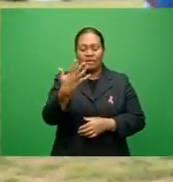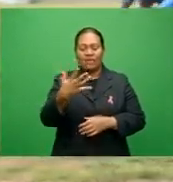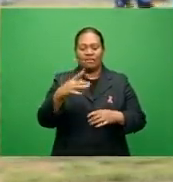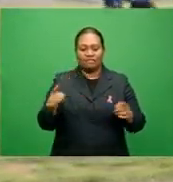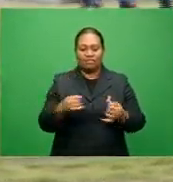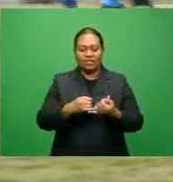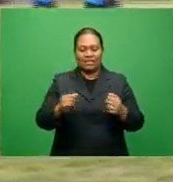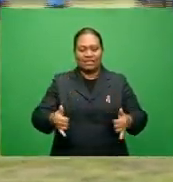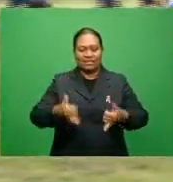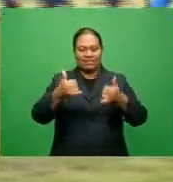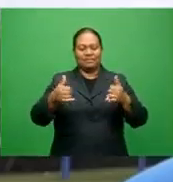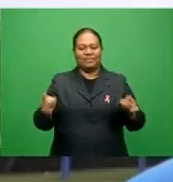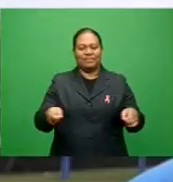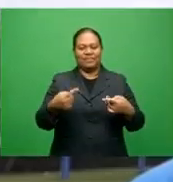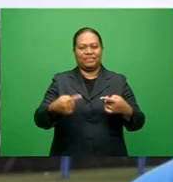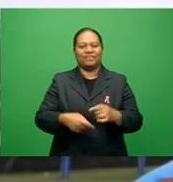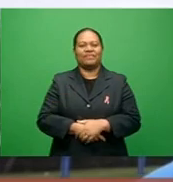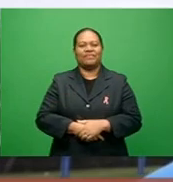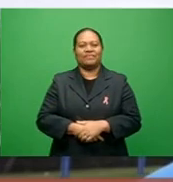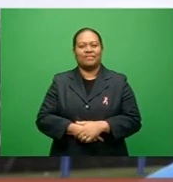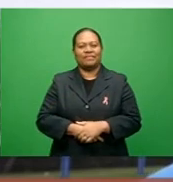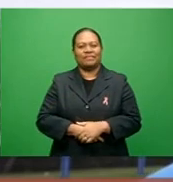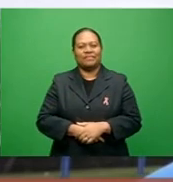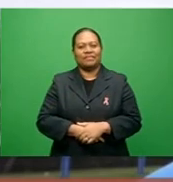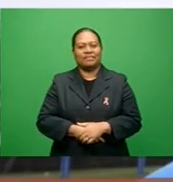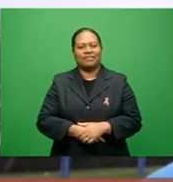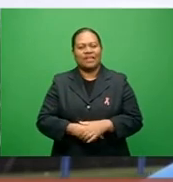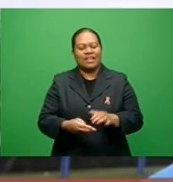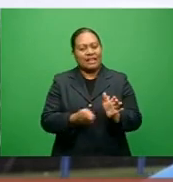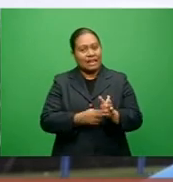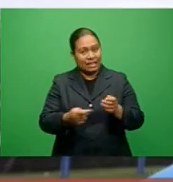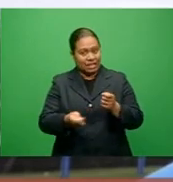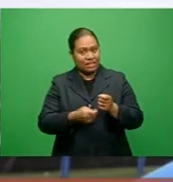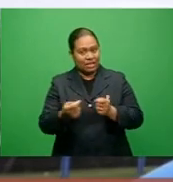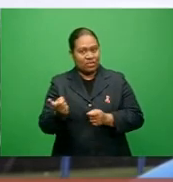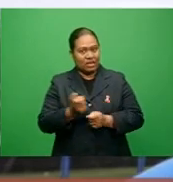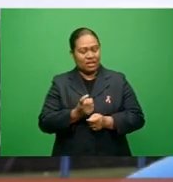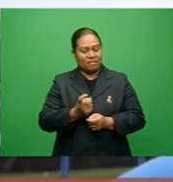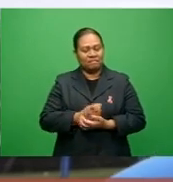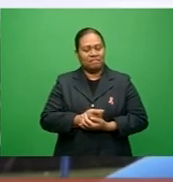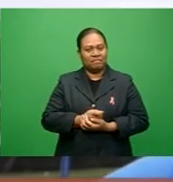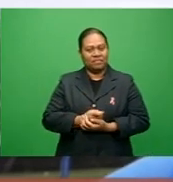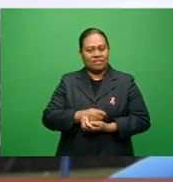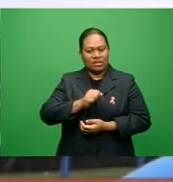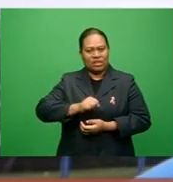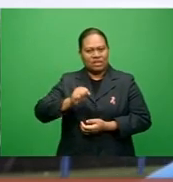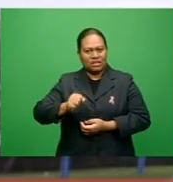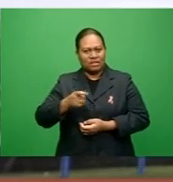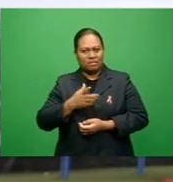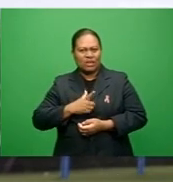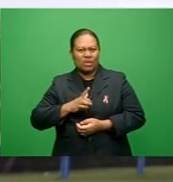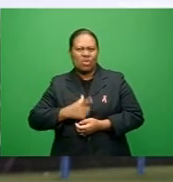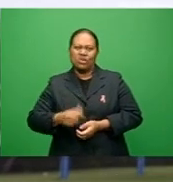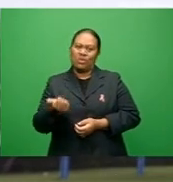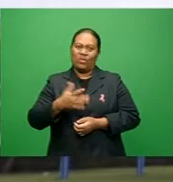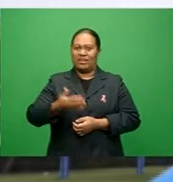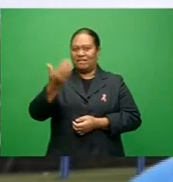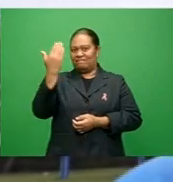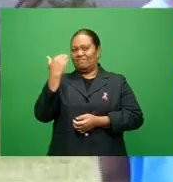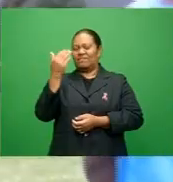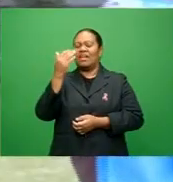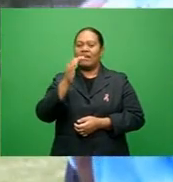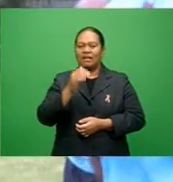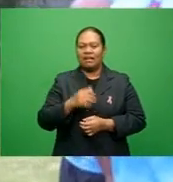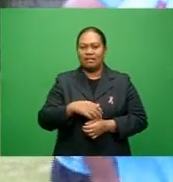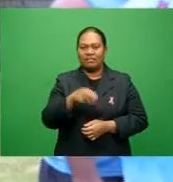Skipper Cup competition. Naitasiri is going to really avenge the loss here at the ANZ